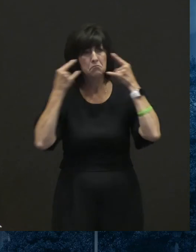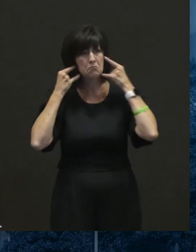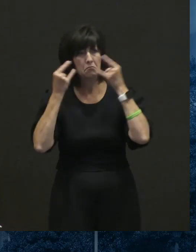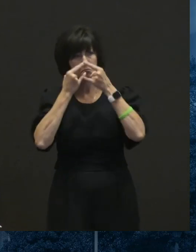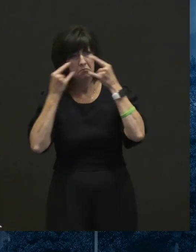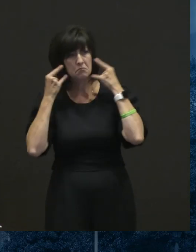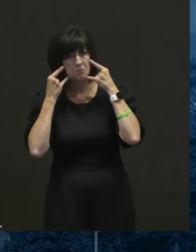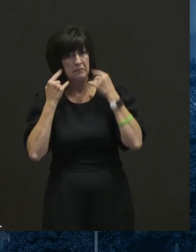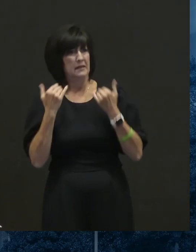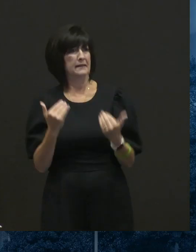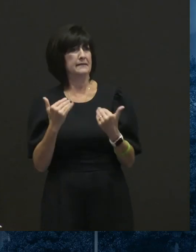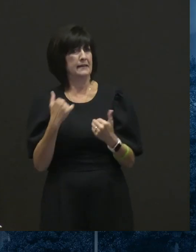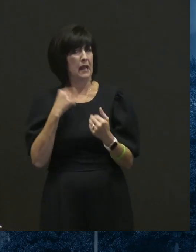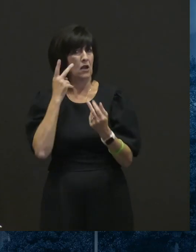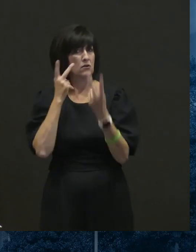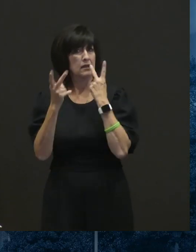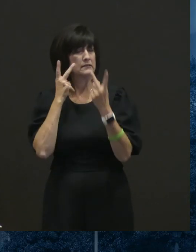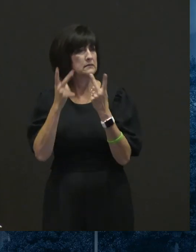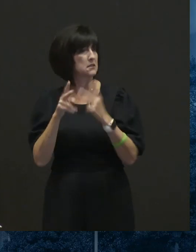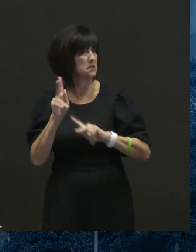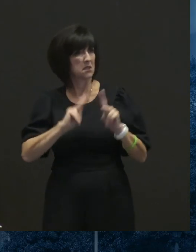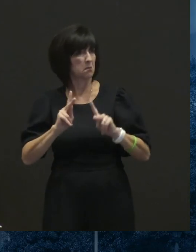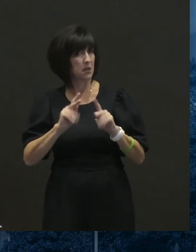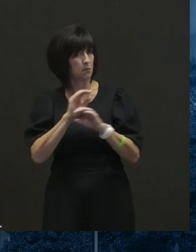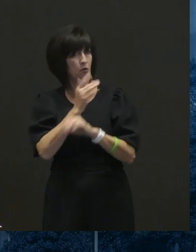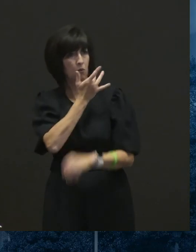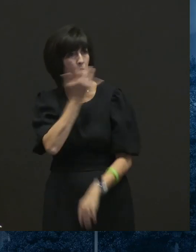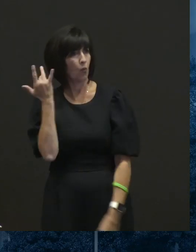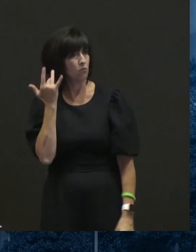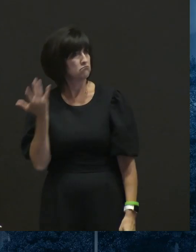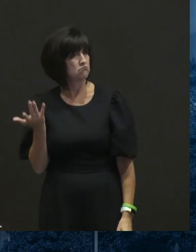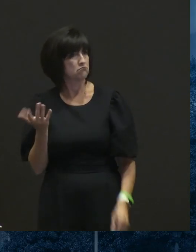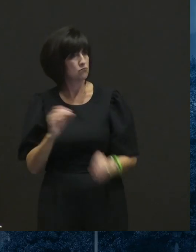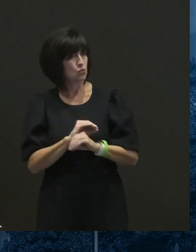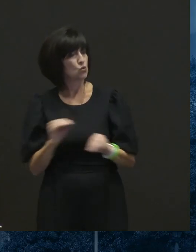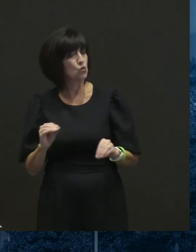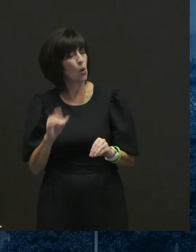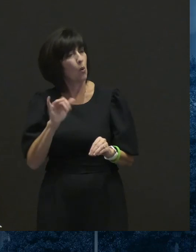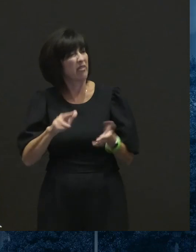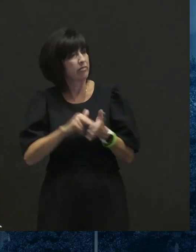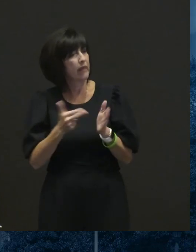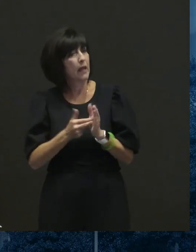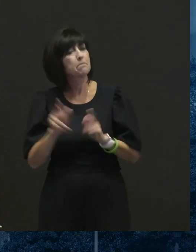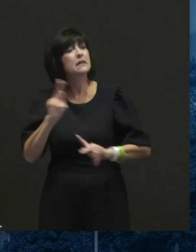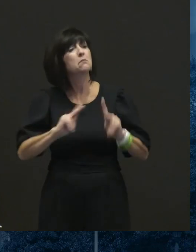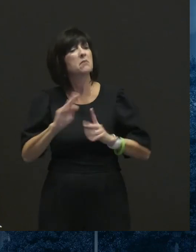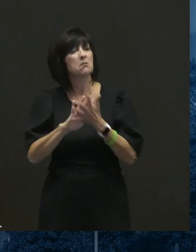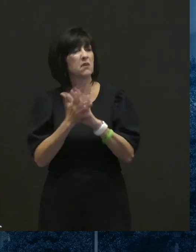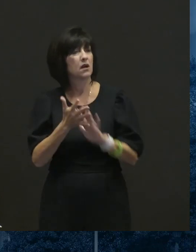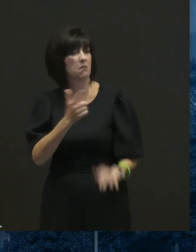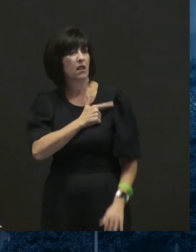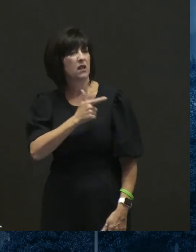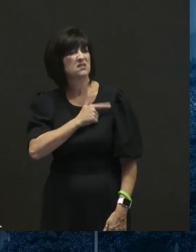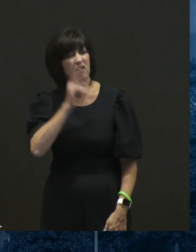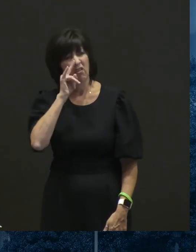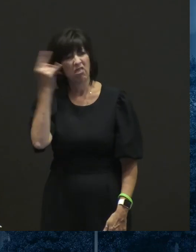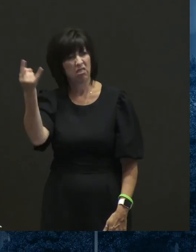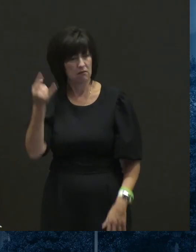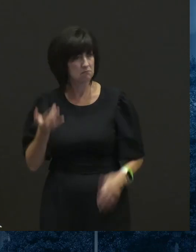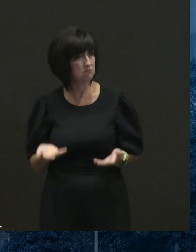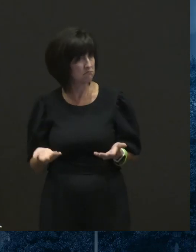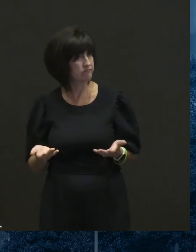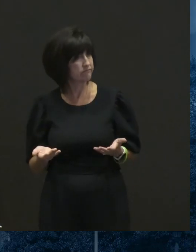there, not a lot of mask wearing. Just people letting their guard down a little bit. And a lot of interaction with folks there. Same thing